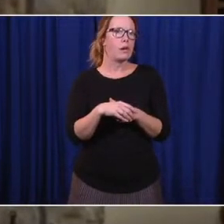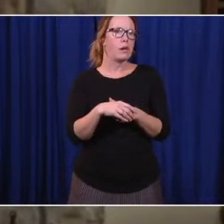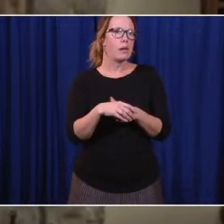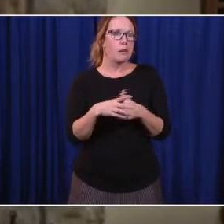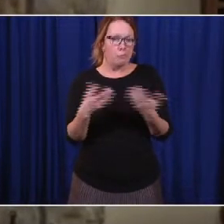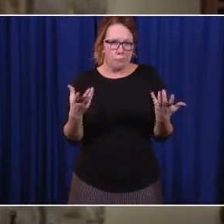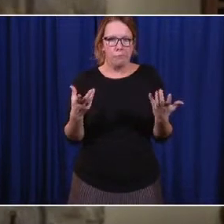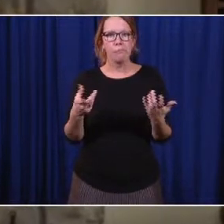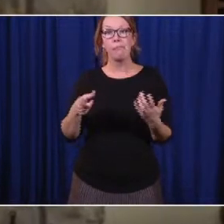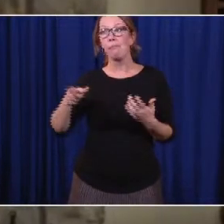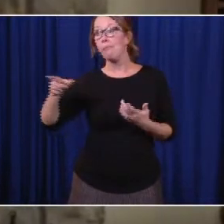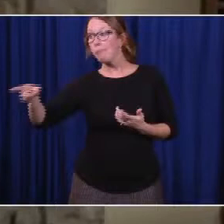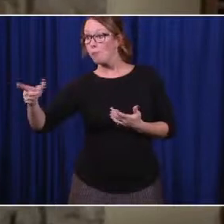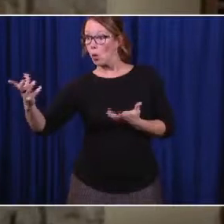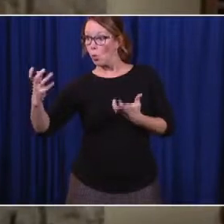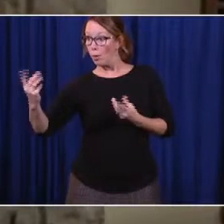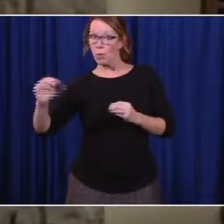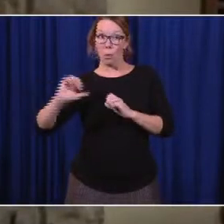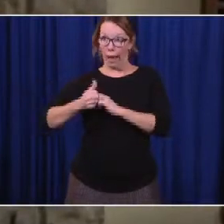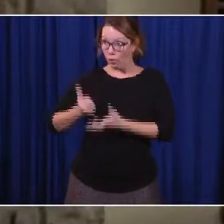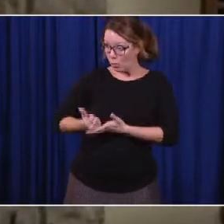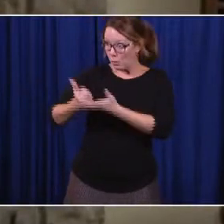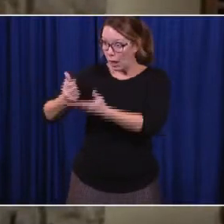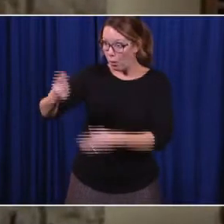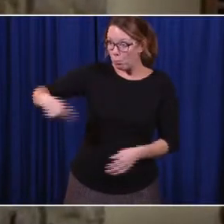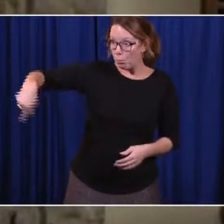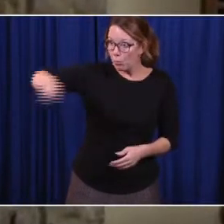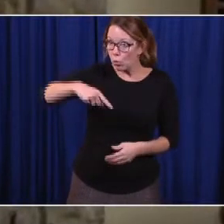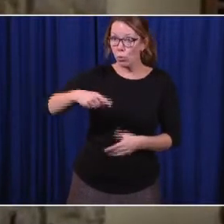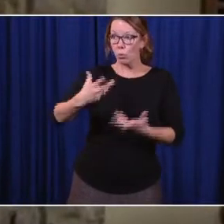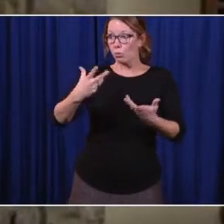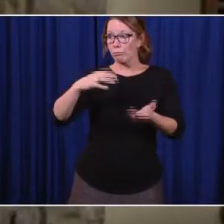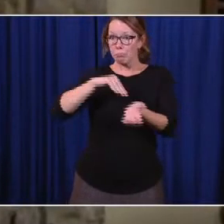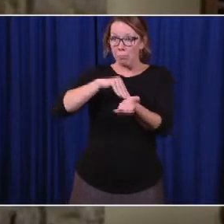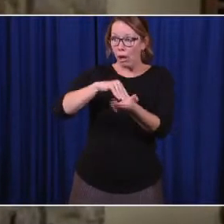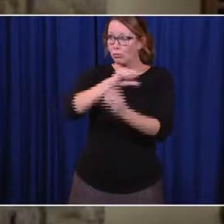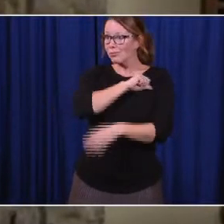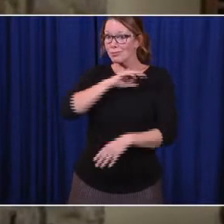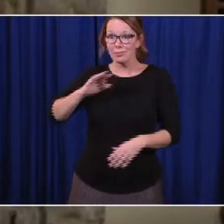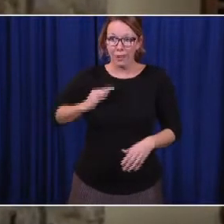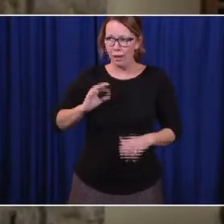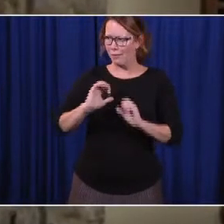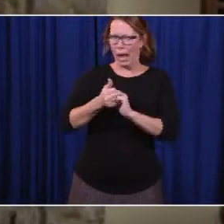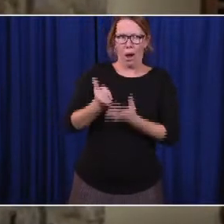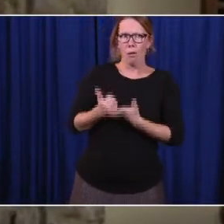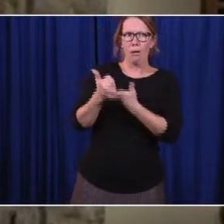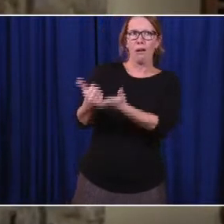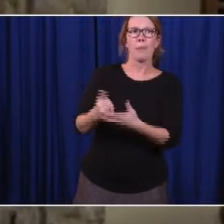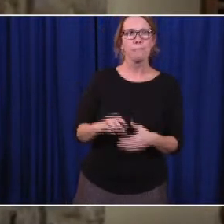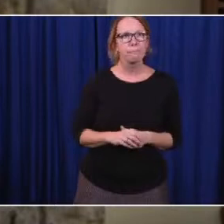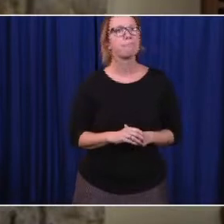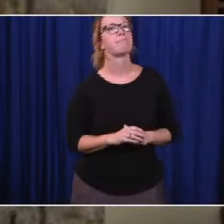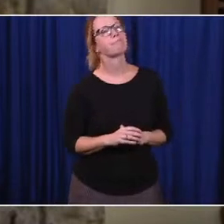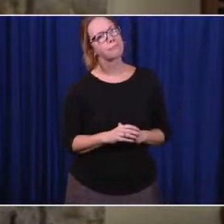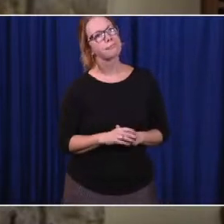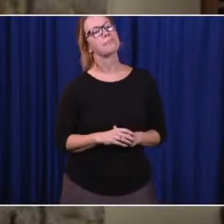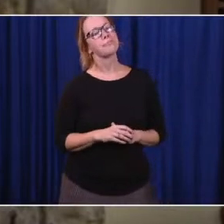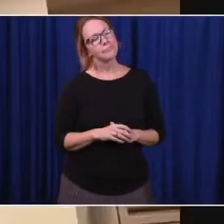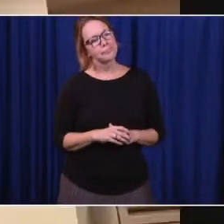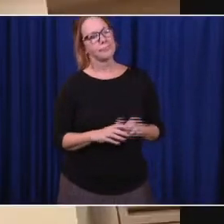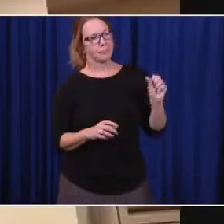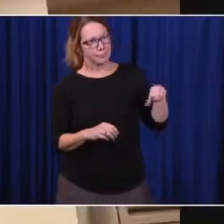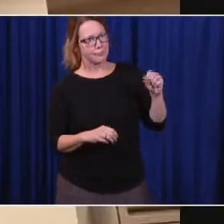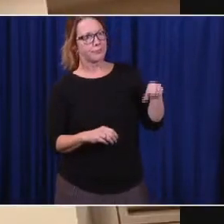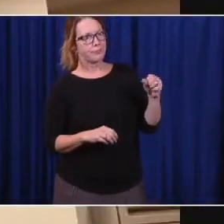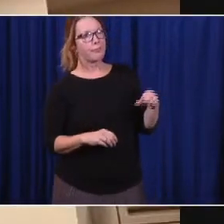what you would like them to do to help you and to help the other nurses who are making a difference? Yeah. I think